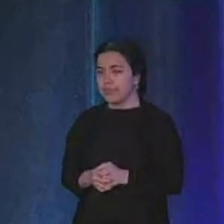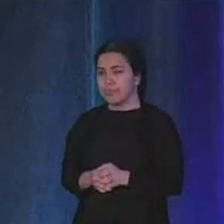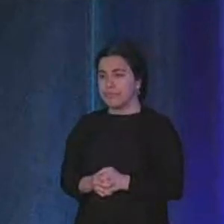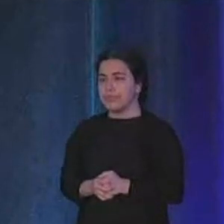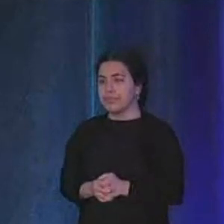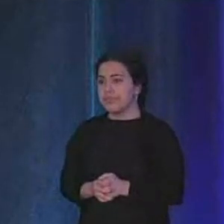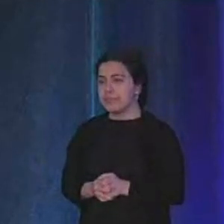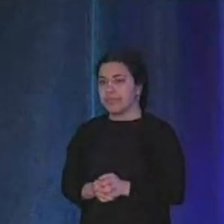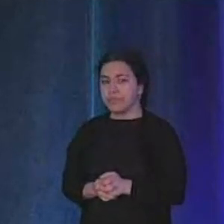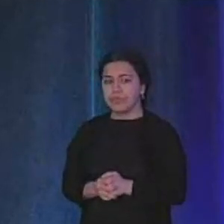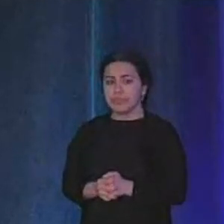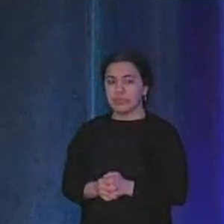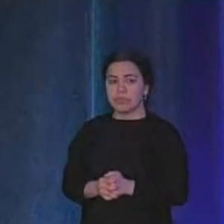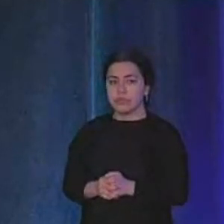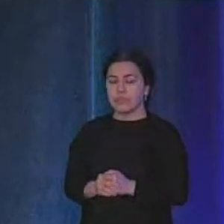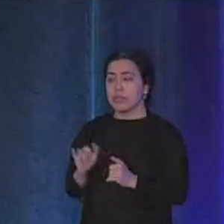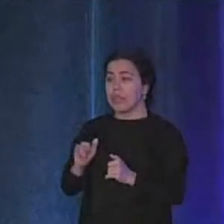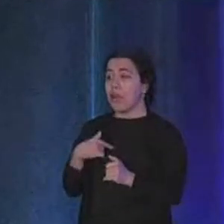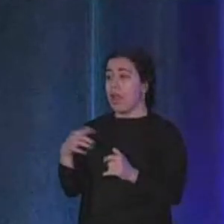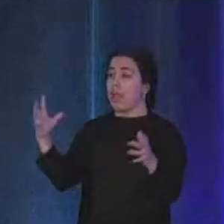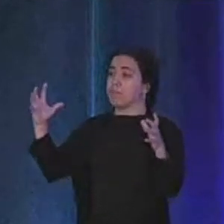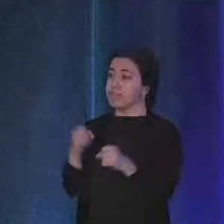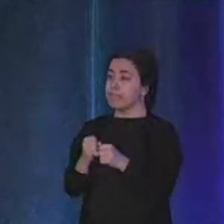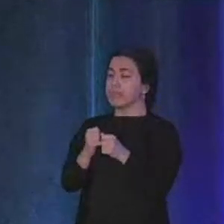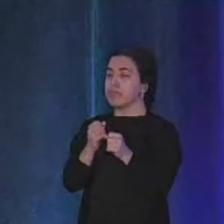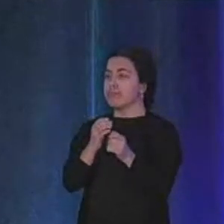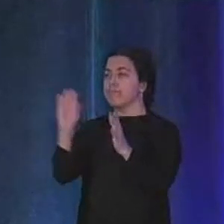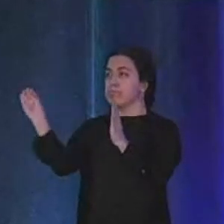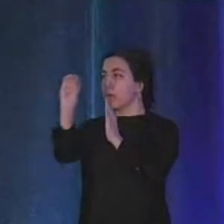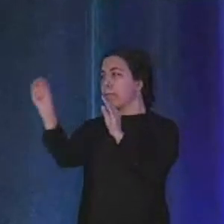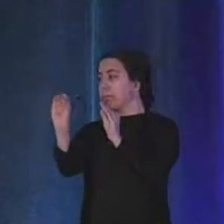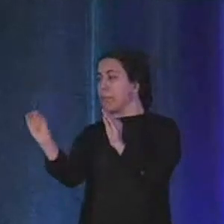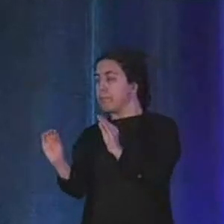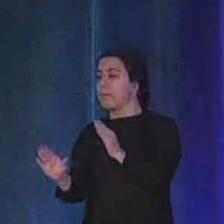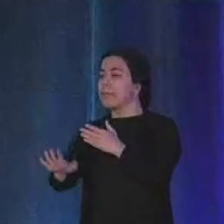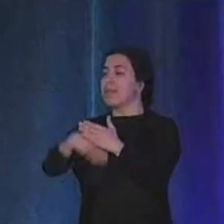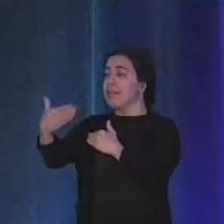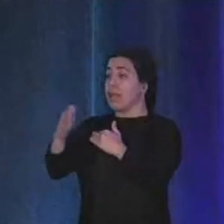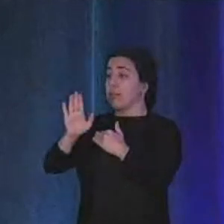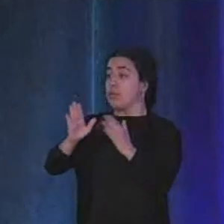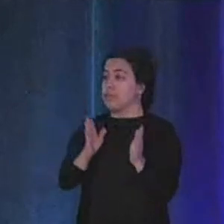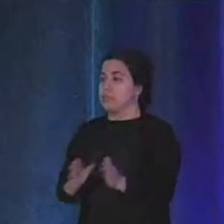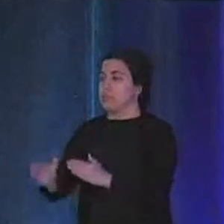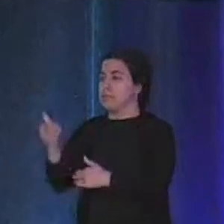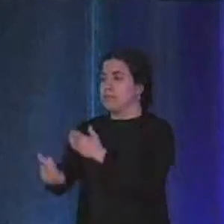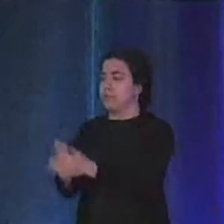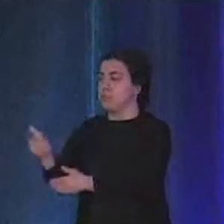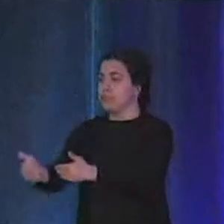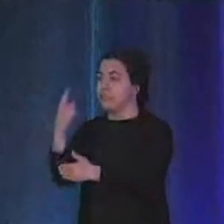So I have compiled a list of next steps you can take as an organization to address some of these things.